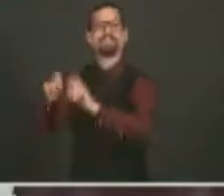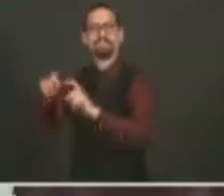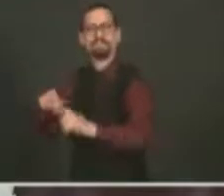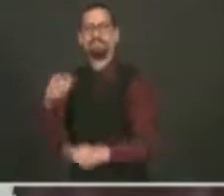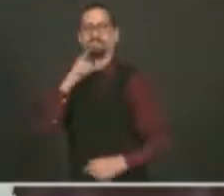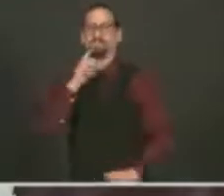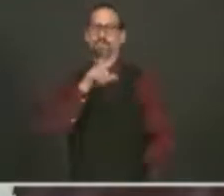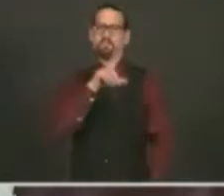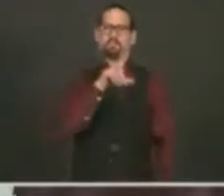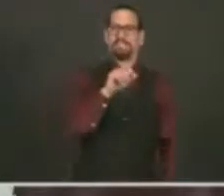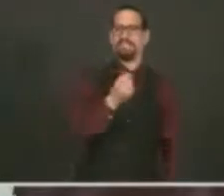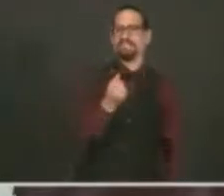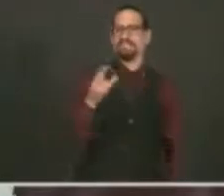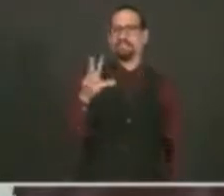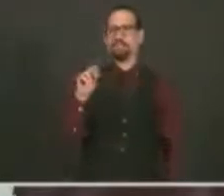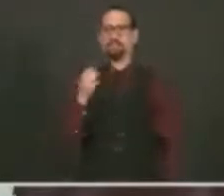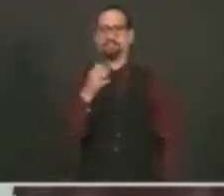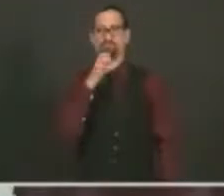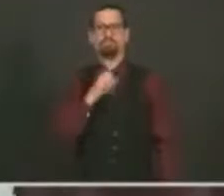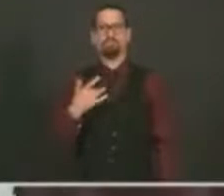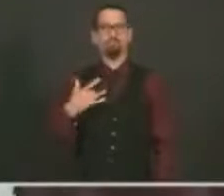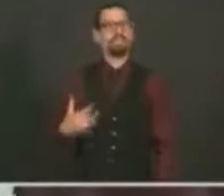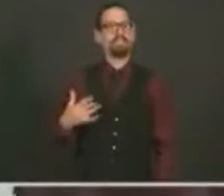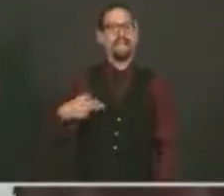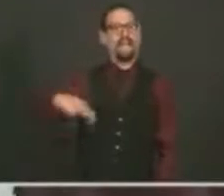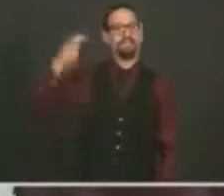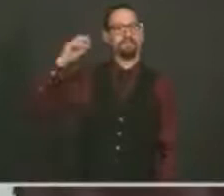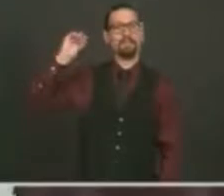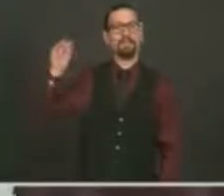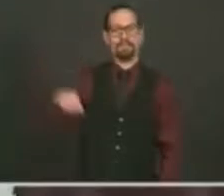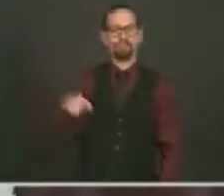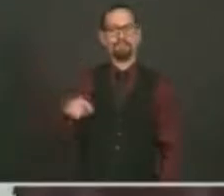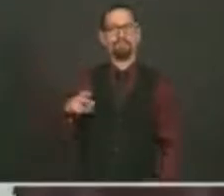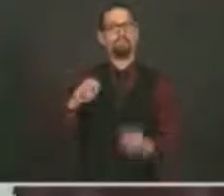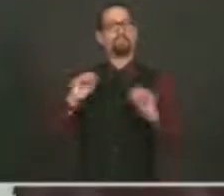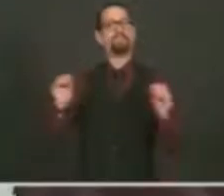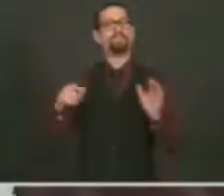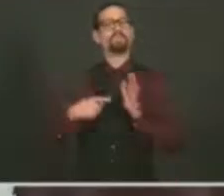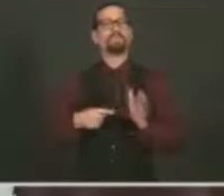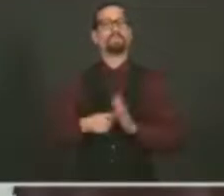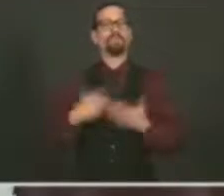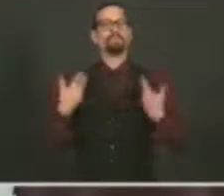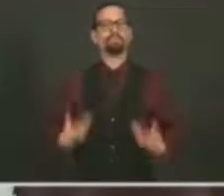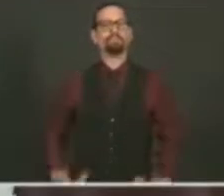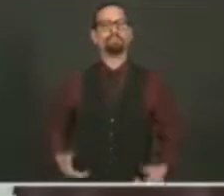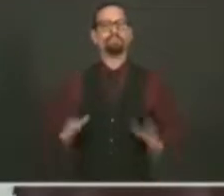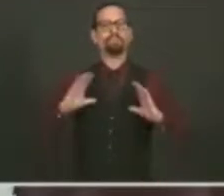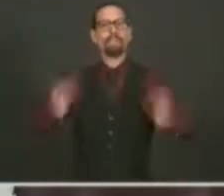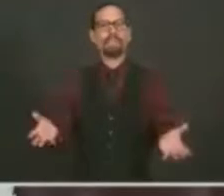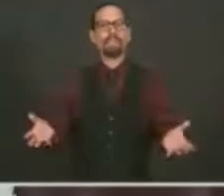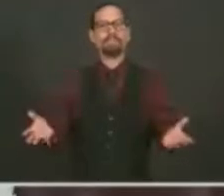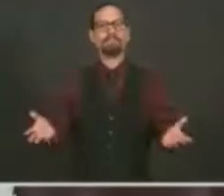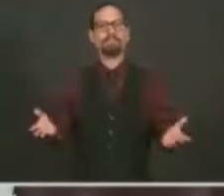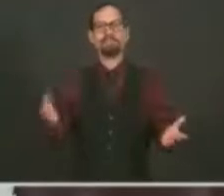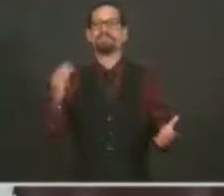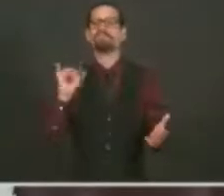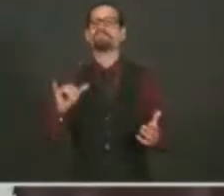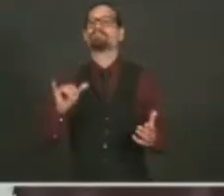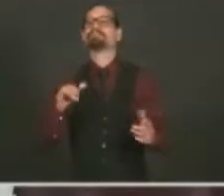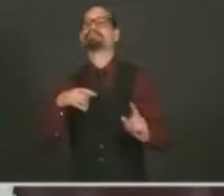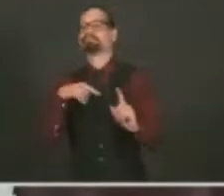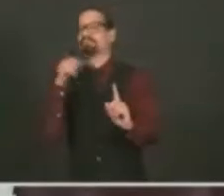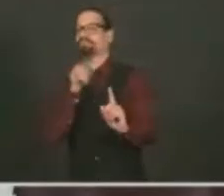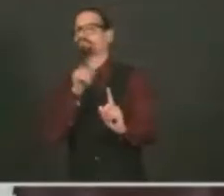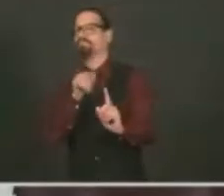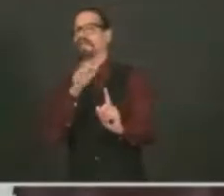to have a higher proportion of them who are asymptomatic, allow us to identify those people who